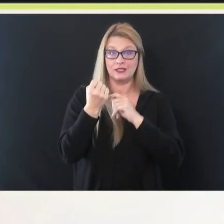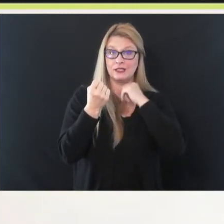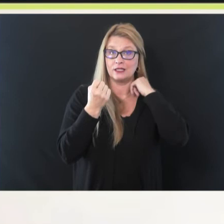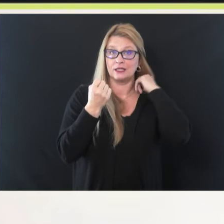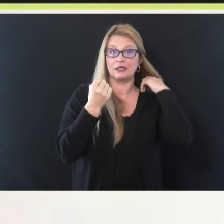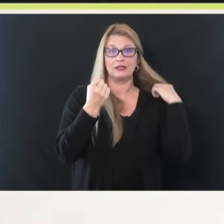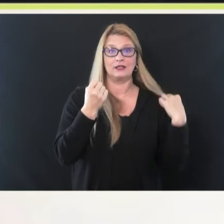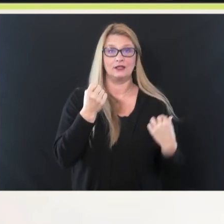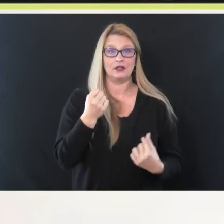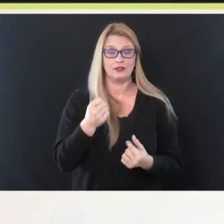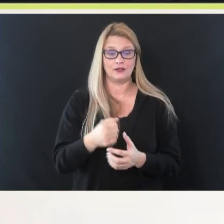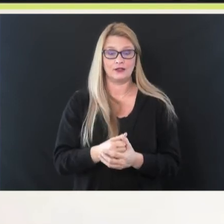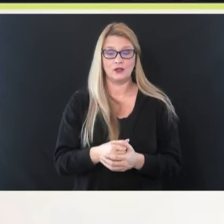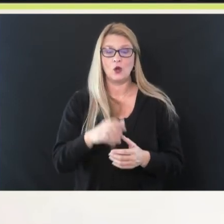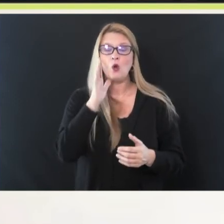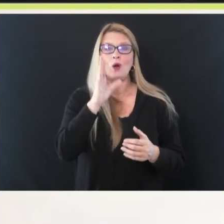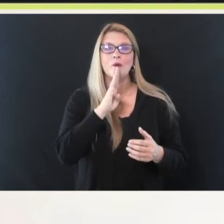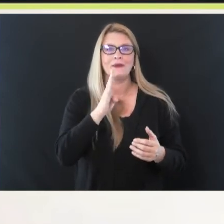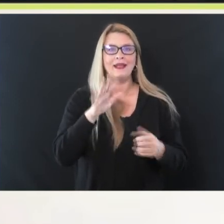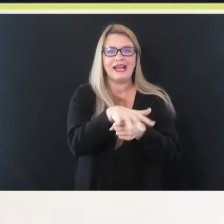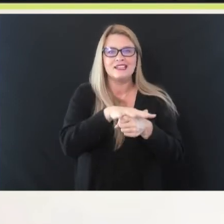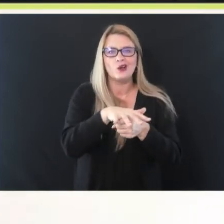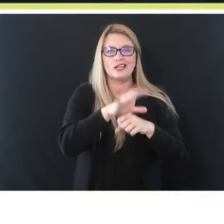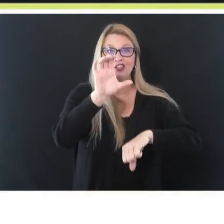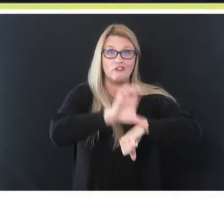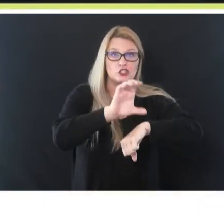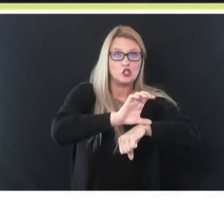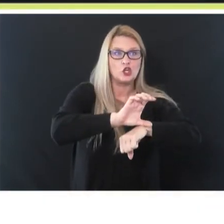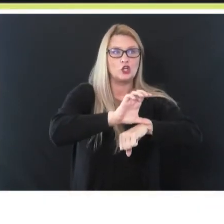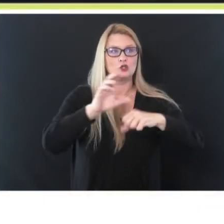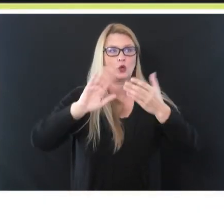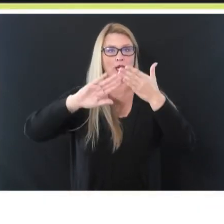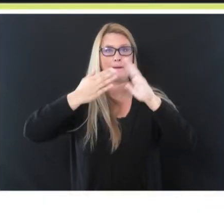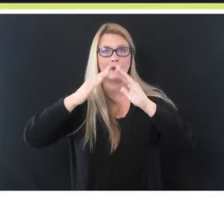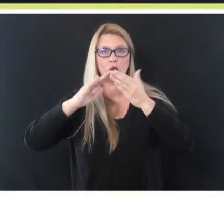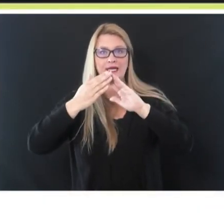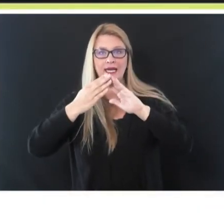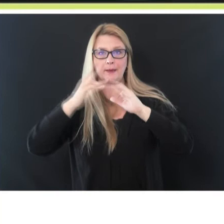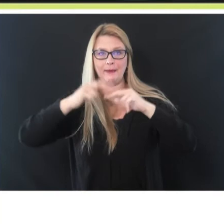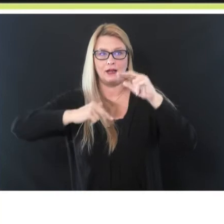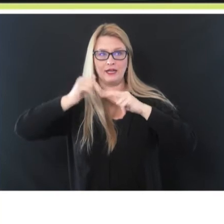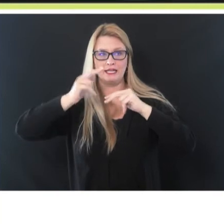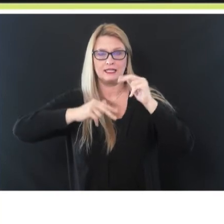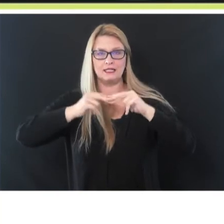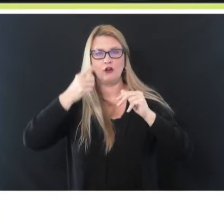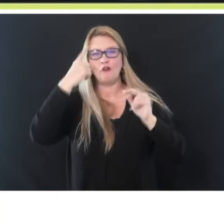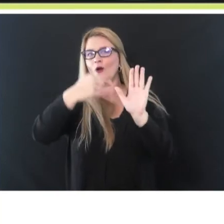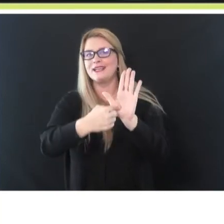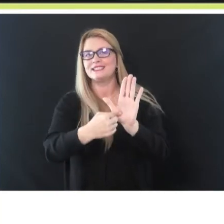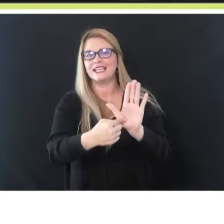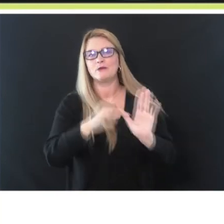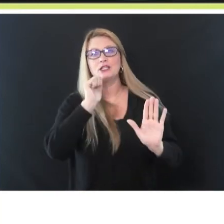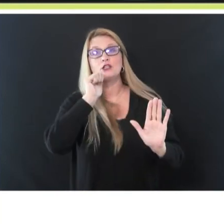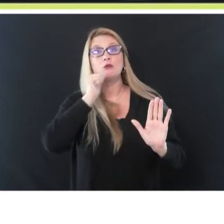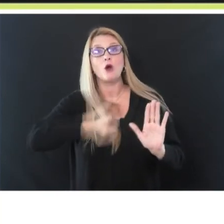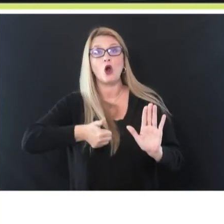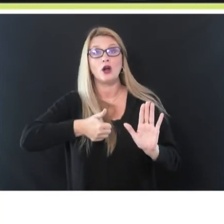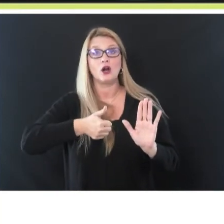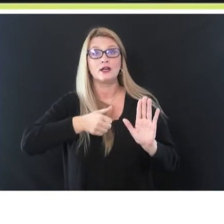mainly at a large church or a large community facility. For example, tomorrow we'll be